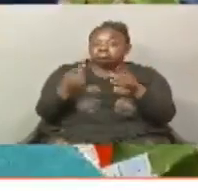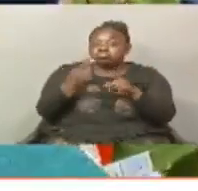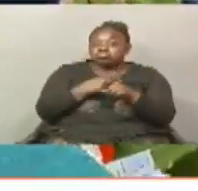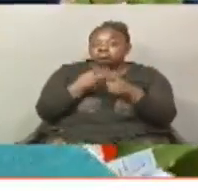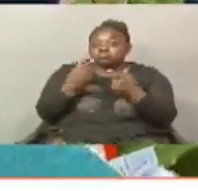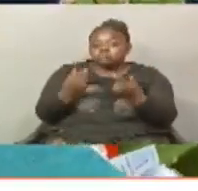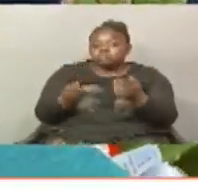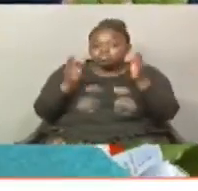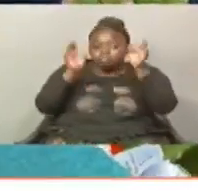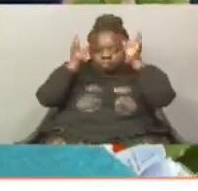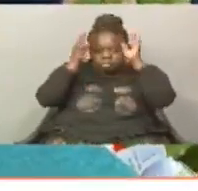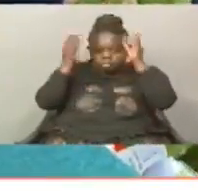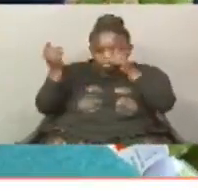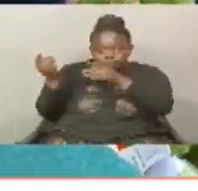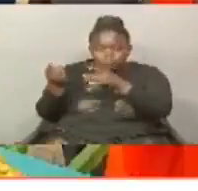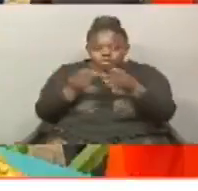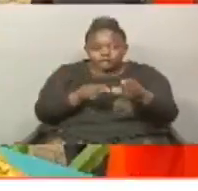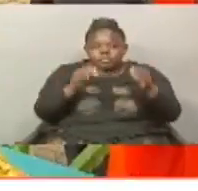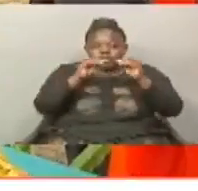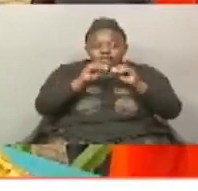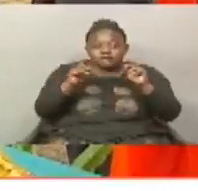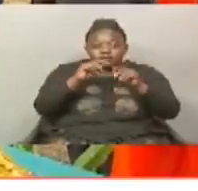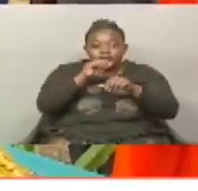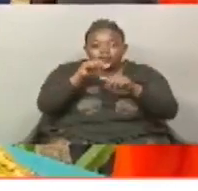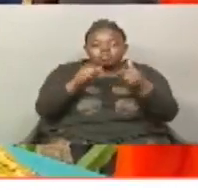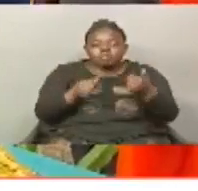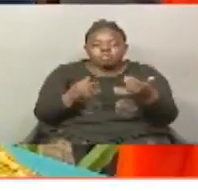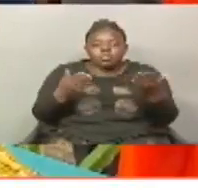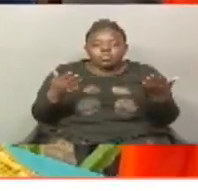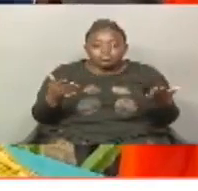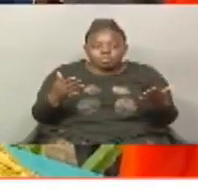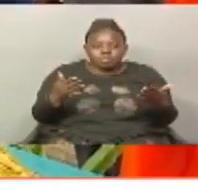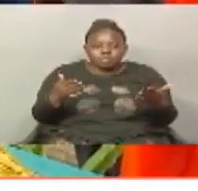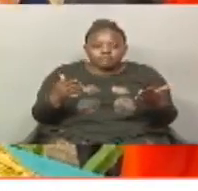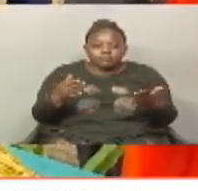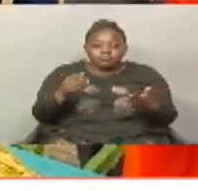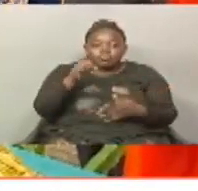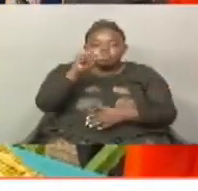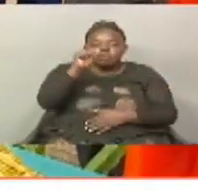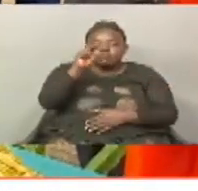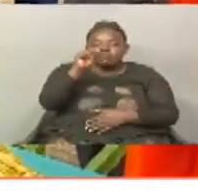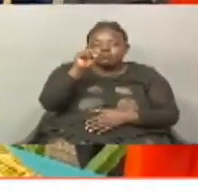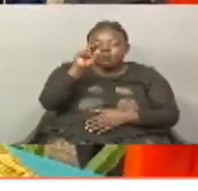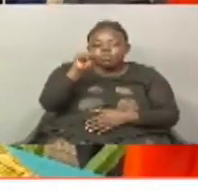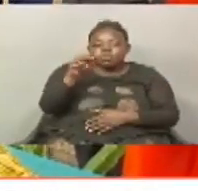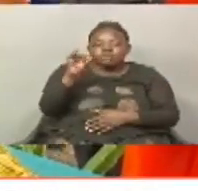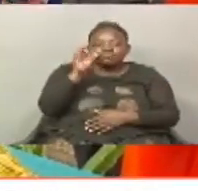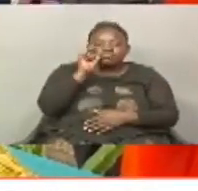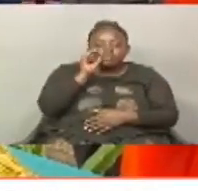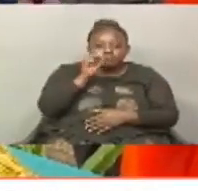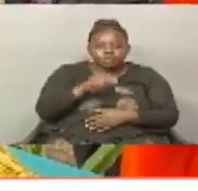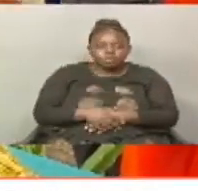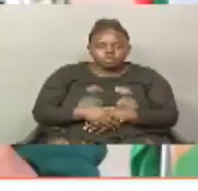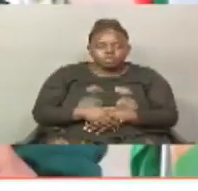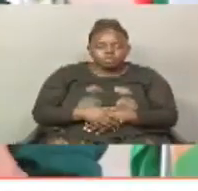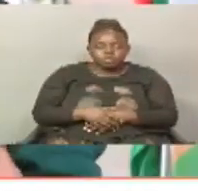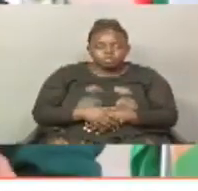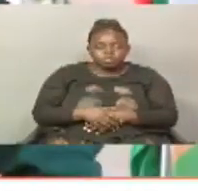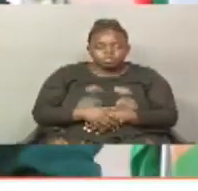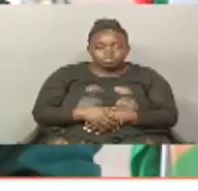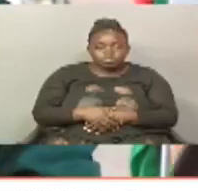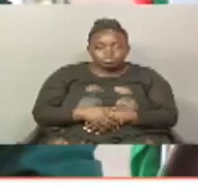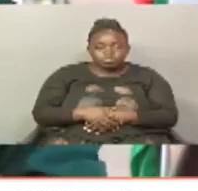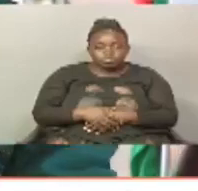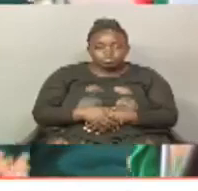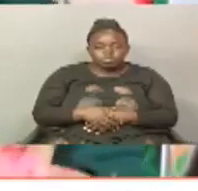ng'oggyeko obumyu bazze okusomesa abantu ku kibala eky'ettunzi ekya dragon fruit. Ekitibwa dragon fruit mu Luzungu